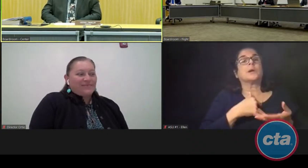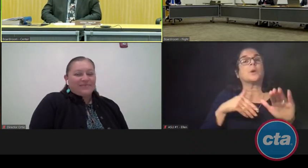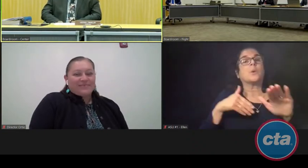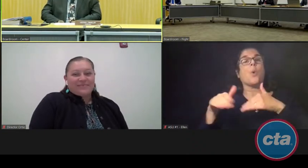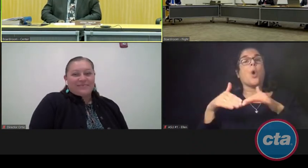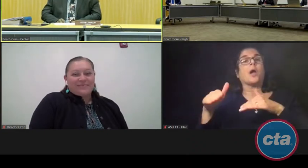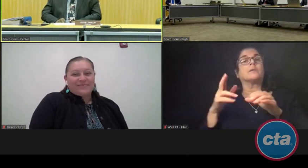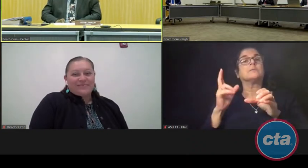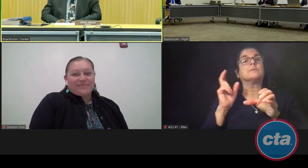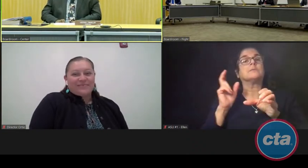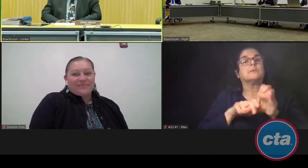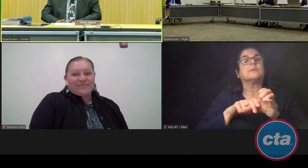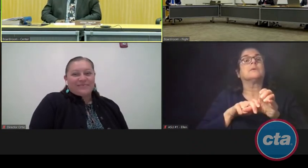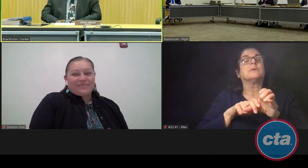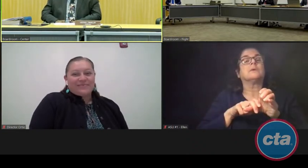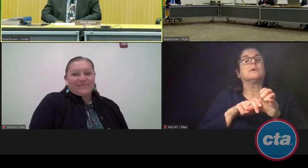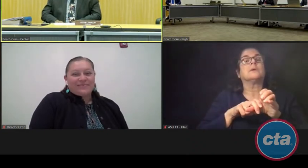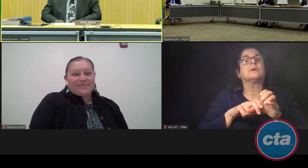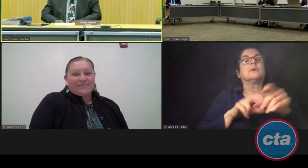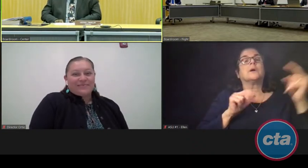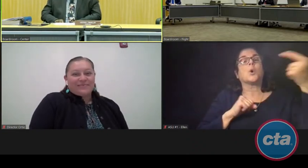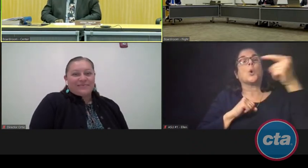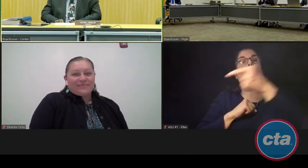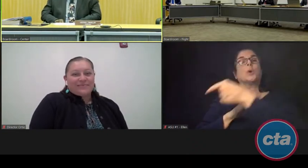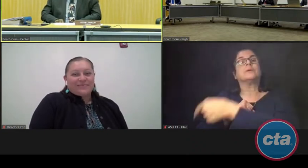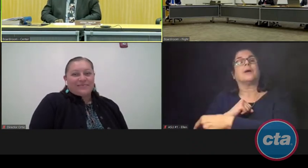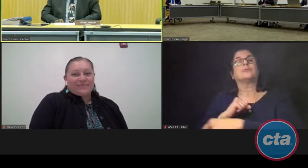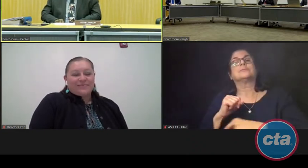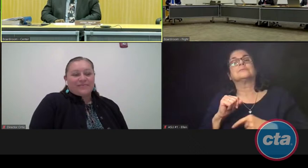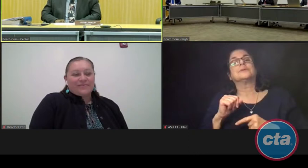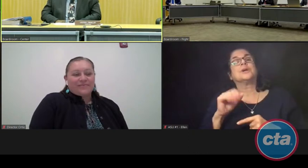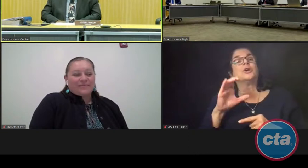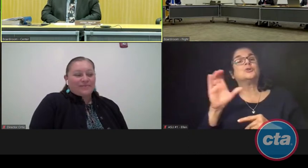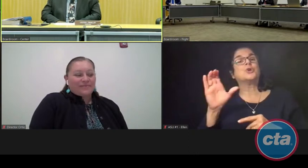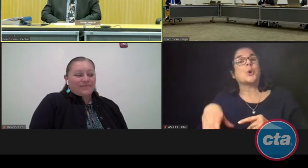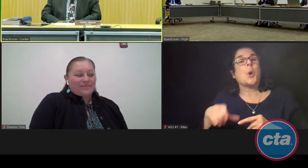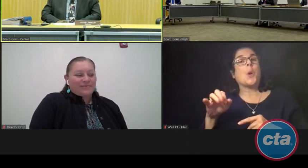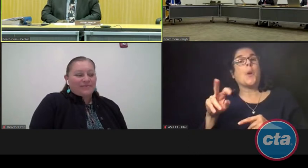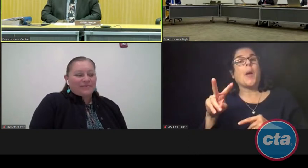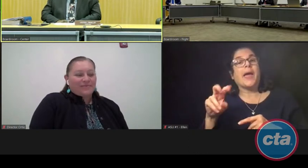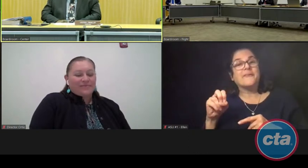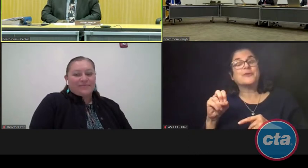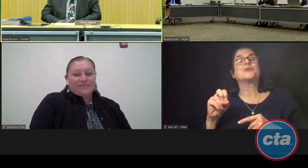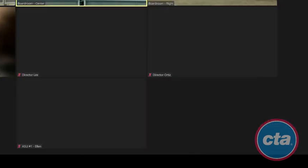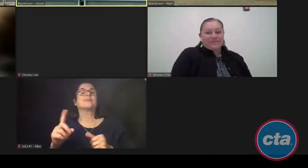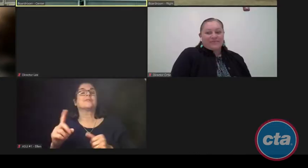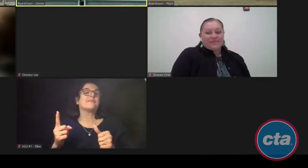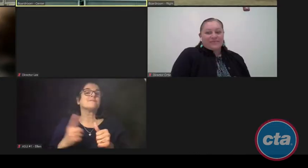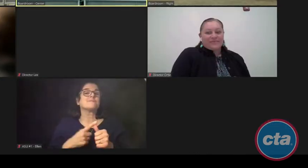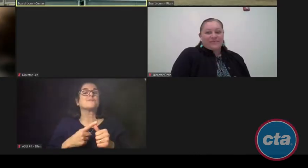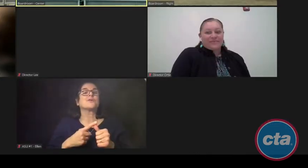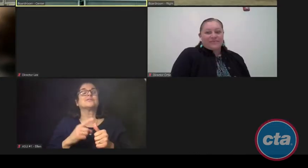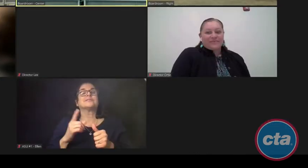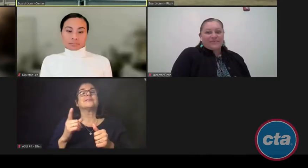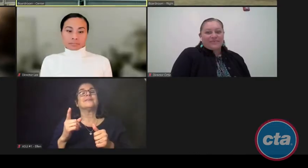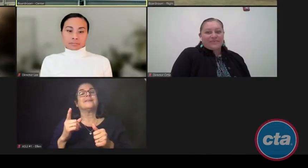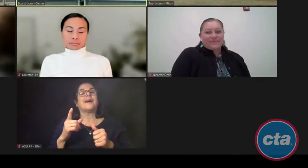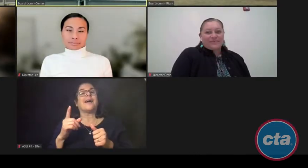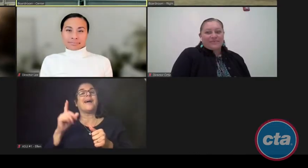station, Loyola Station, and take it down to Chicago Avenue and visit the Lewis Towers campus. So that was my first L ride 54 years